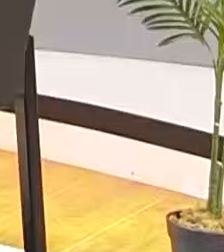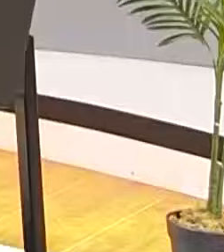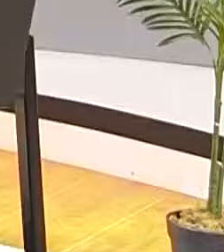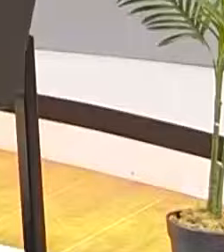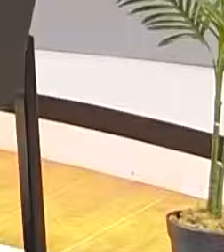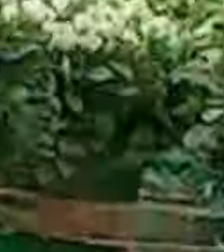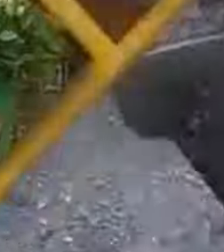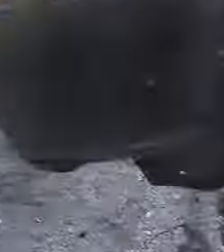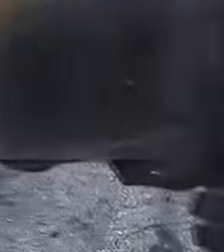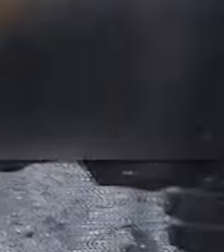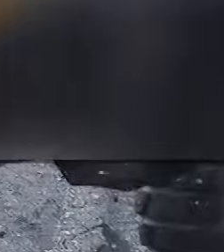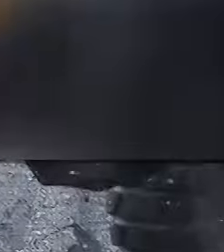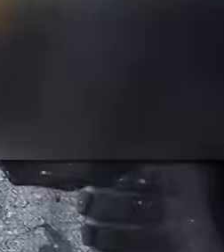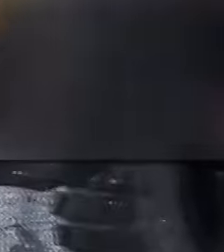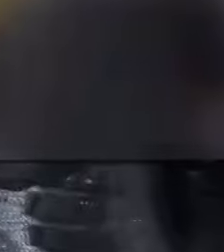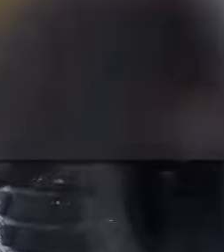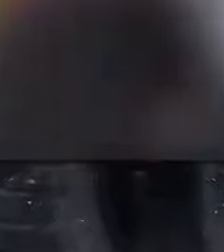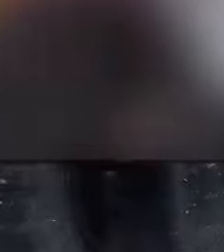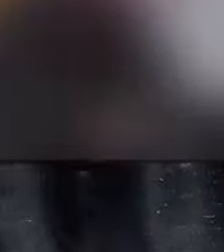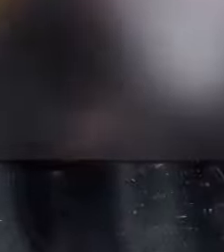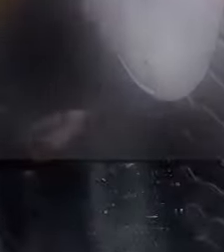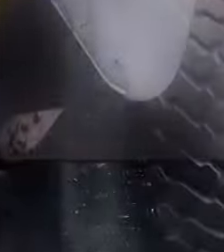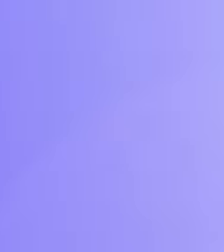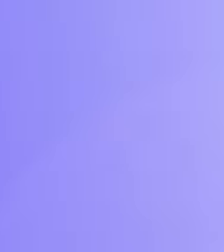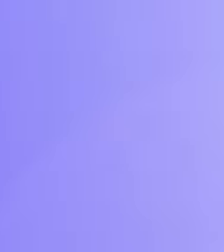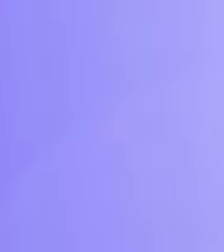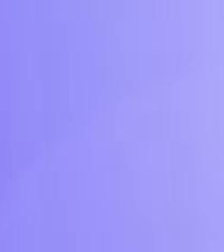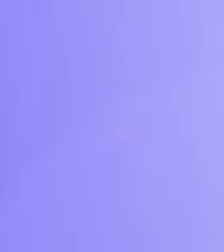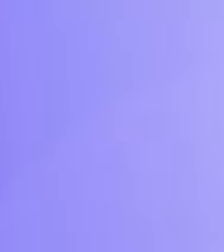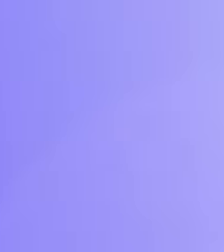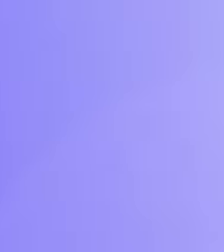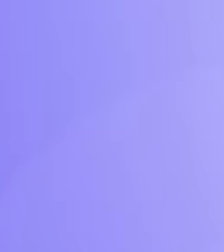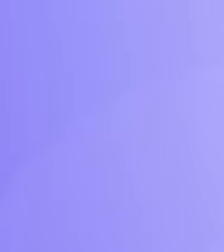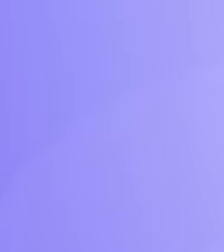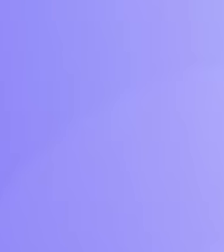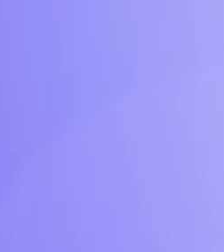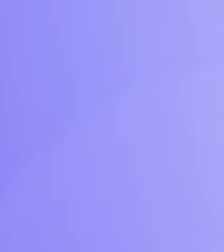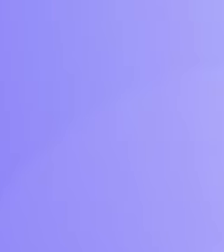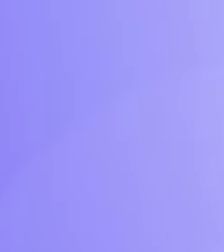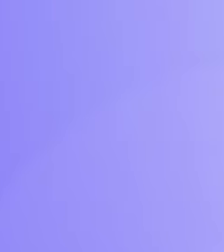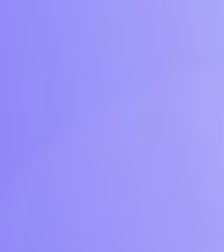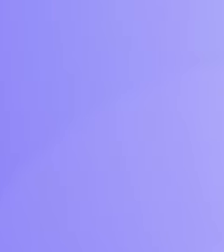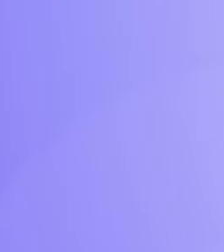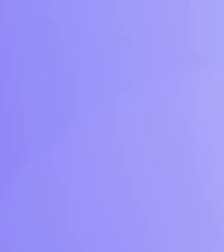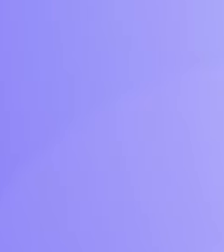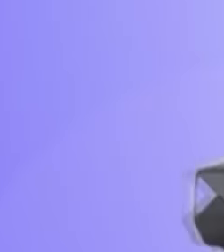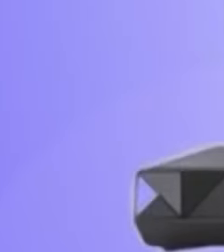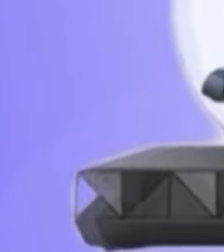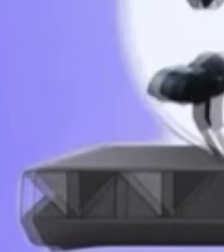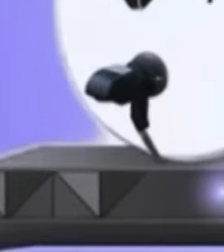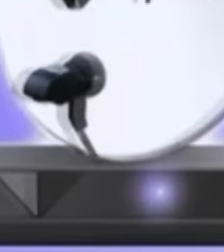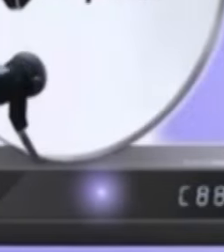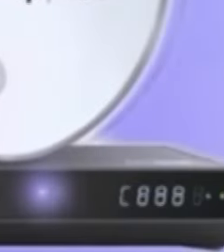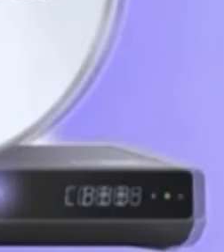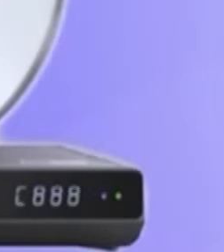programs. Join us every Tuesday at 18 hours on Zanis TV tops the platform, channel 6